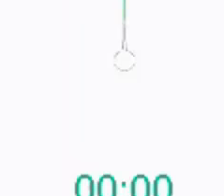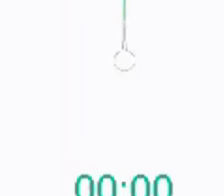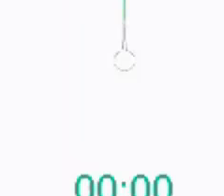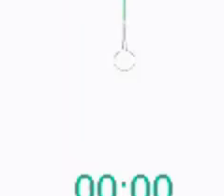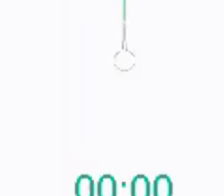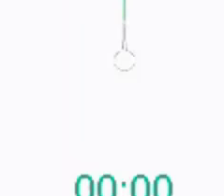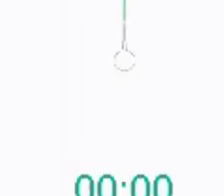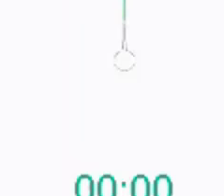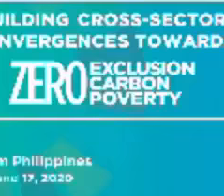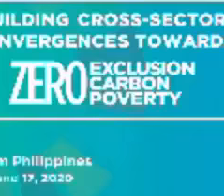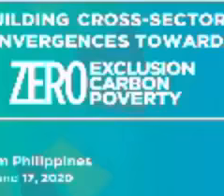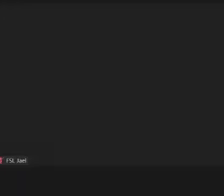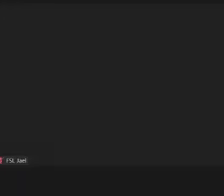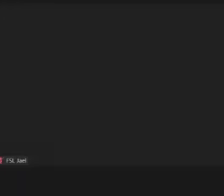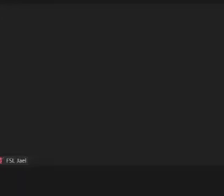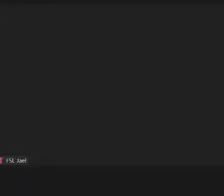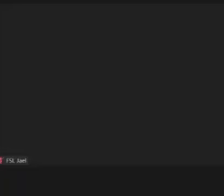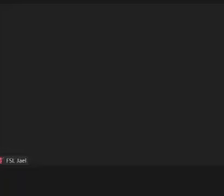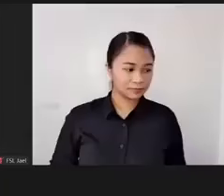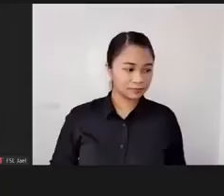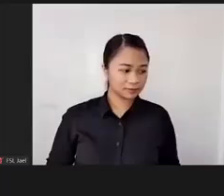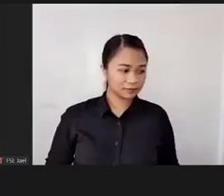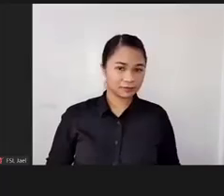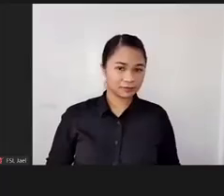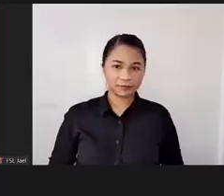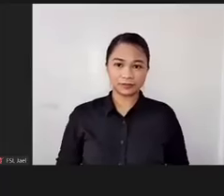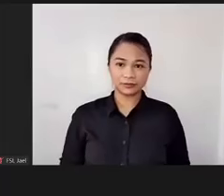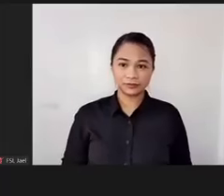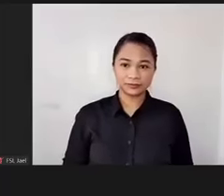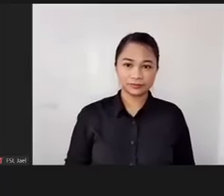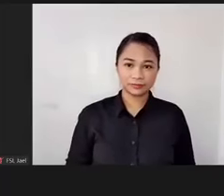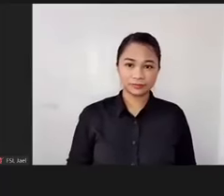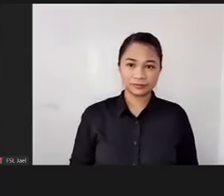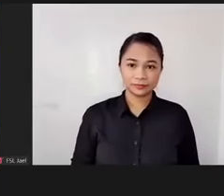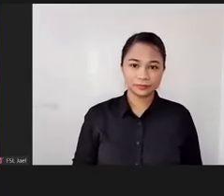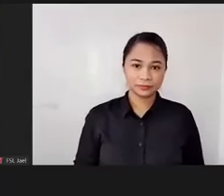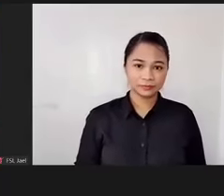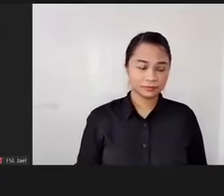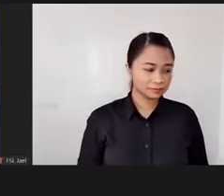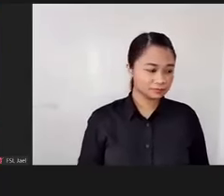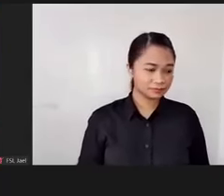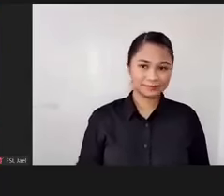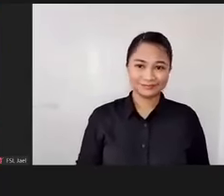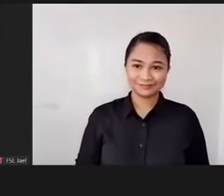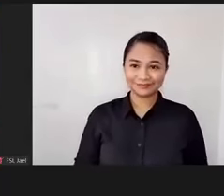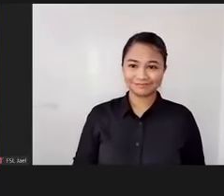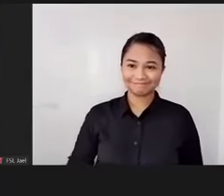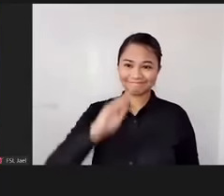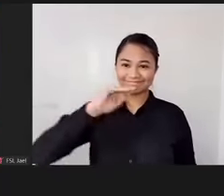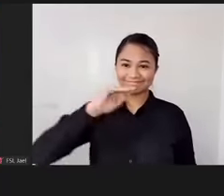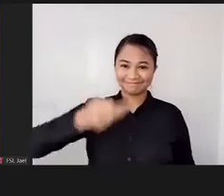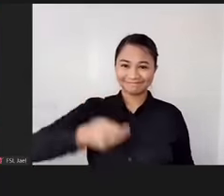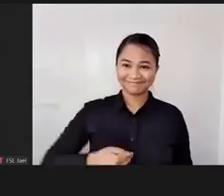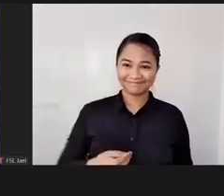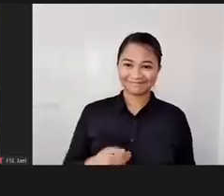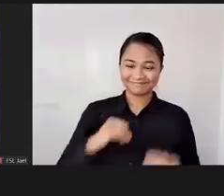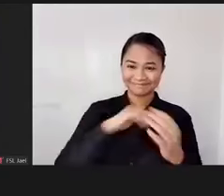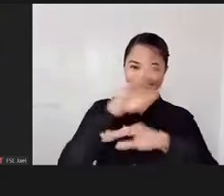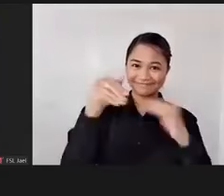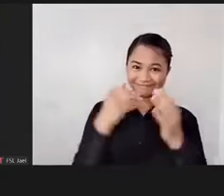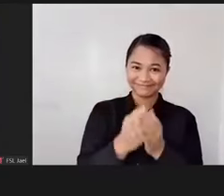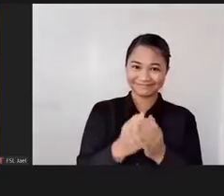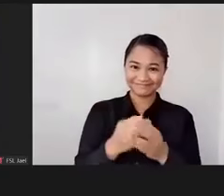Welcome back, everyone. So I think we successfully managed to travel from a webinar to breakout session, then